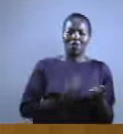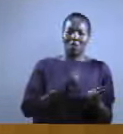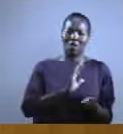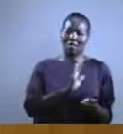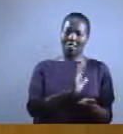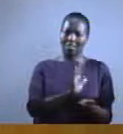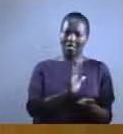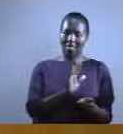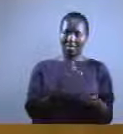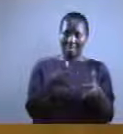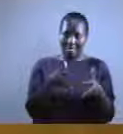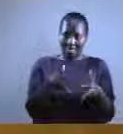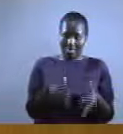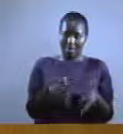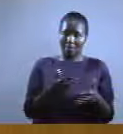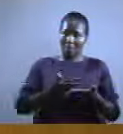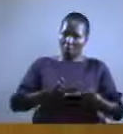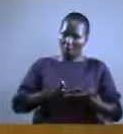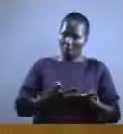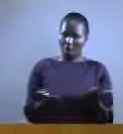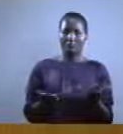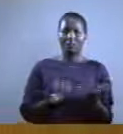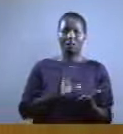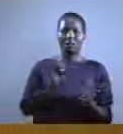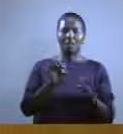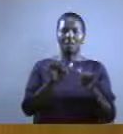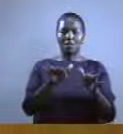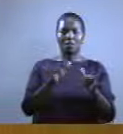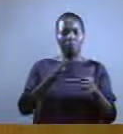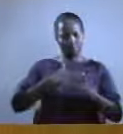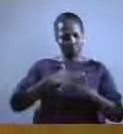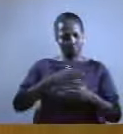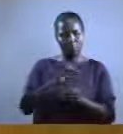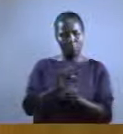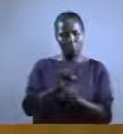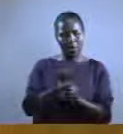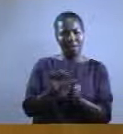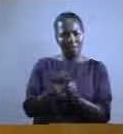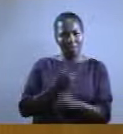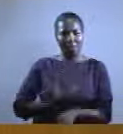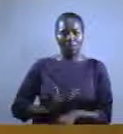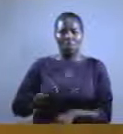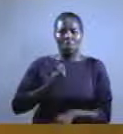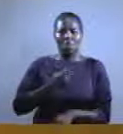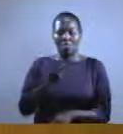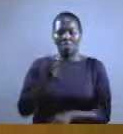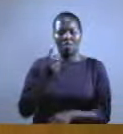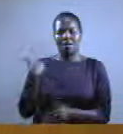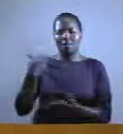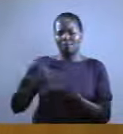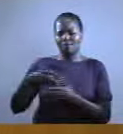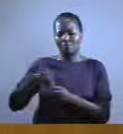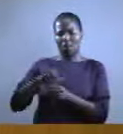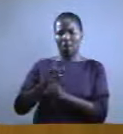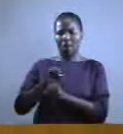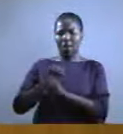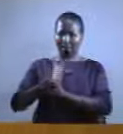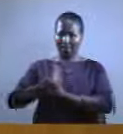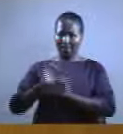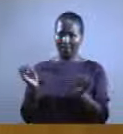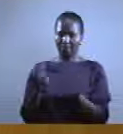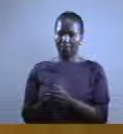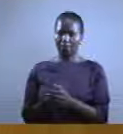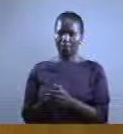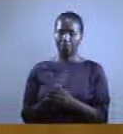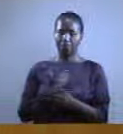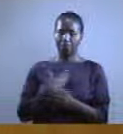energy, insights, and efforts of all its people that are willing to work, including young, inexperienced workers. Young work seekers